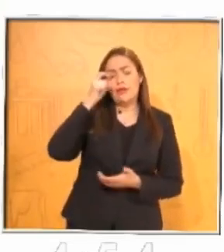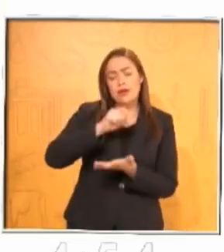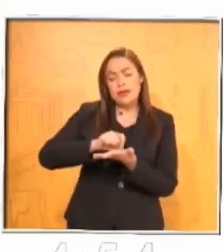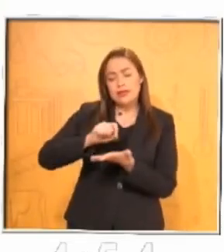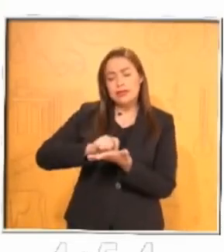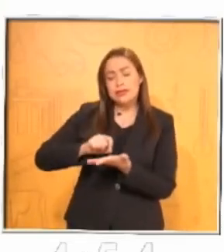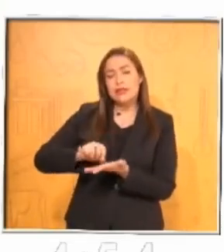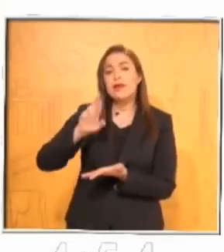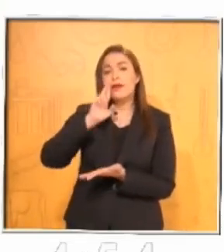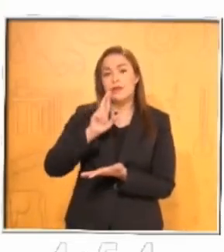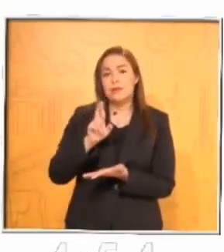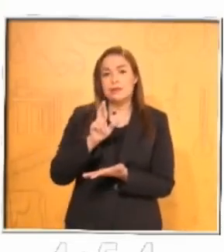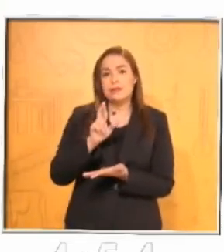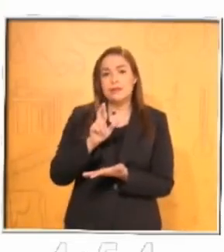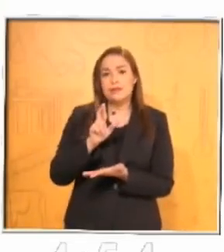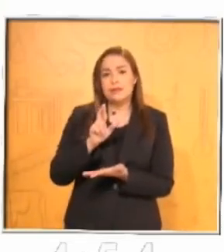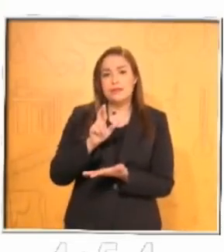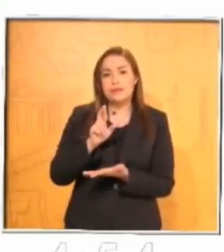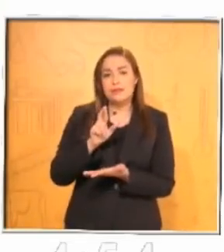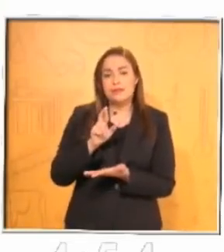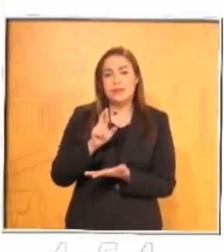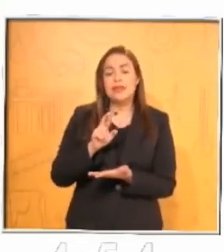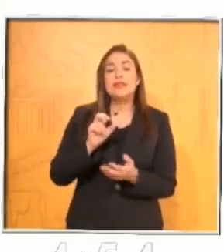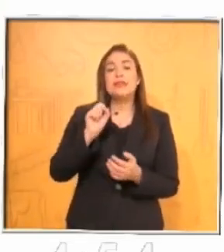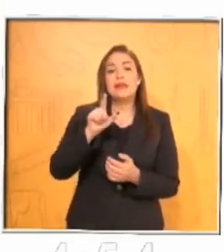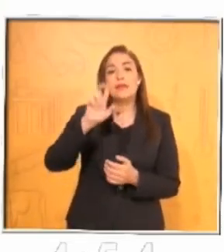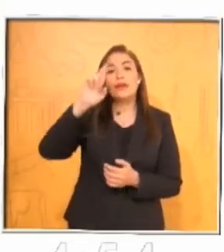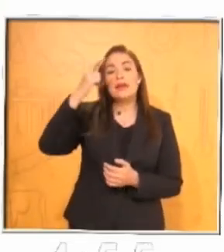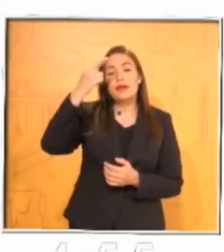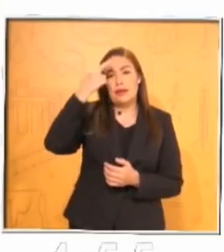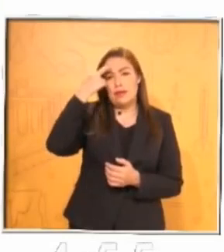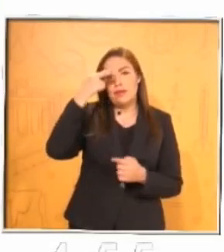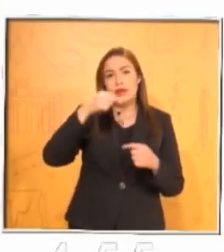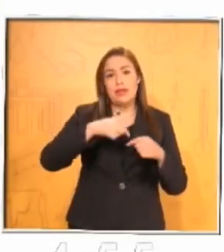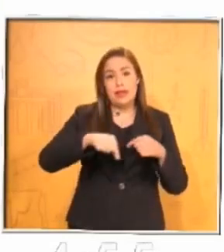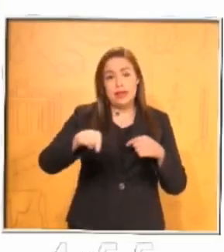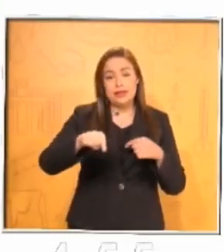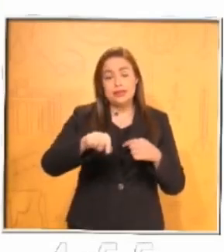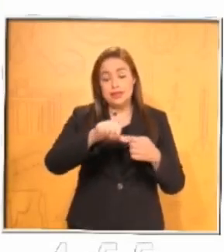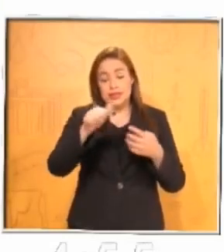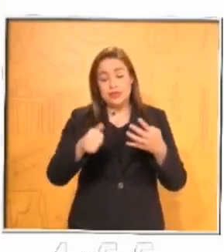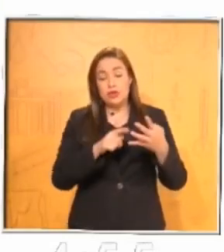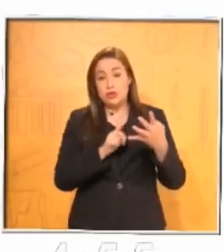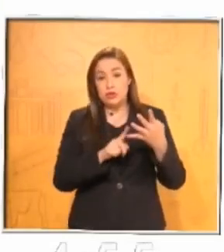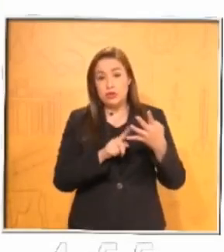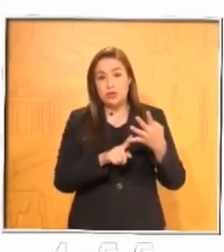answers. The setting, remember, this is another